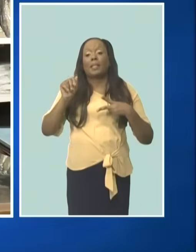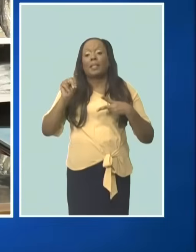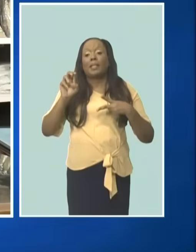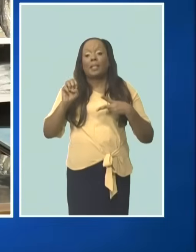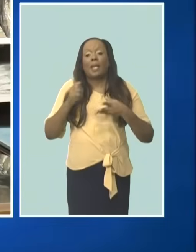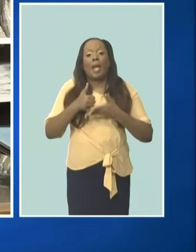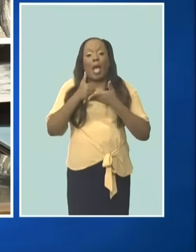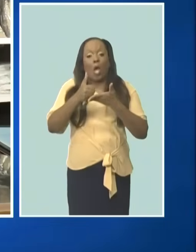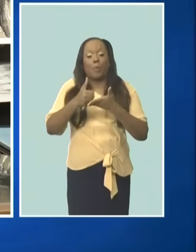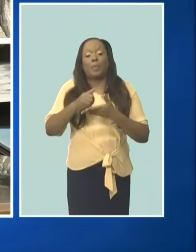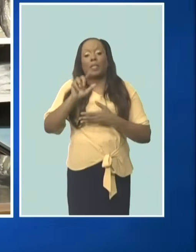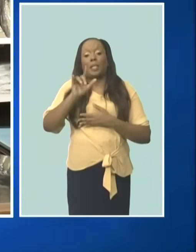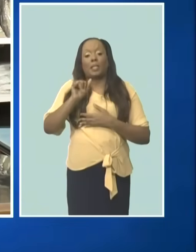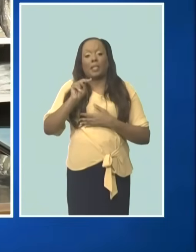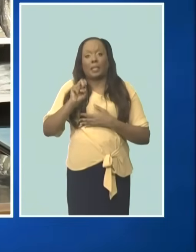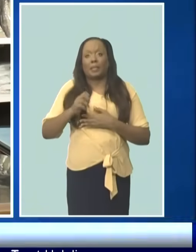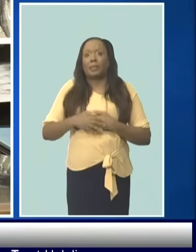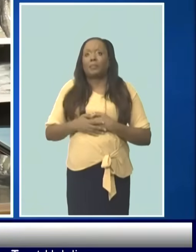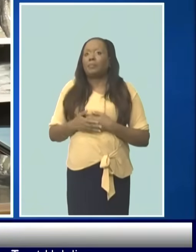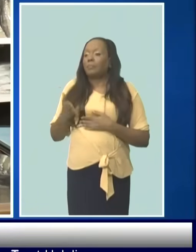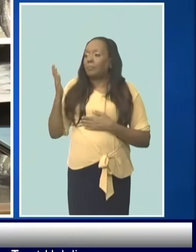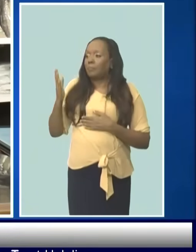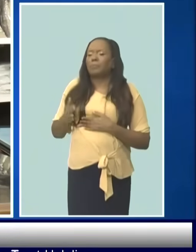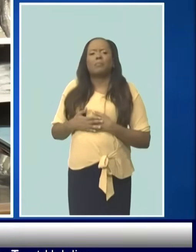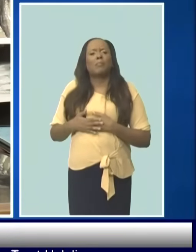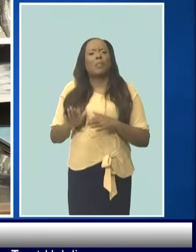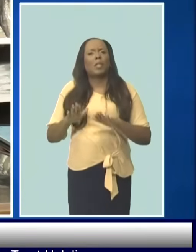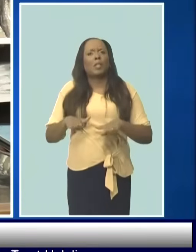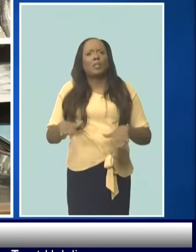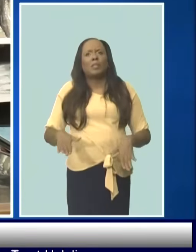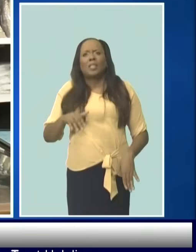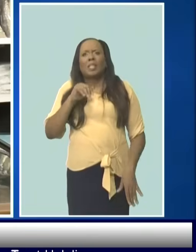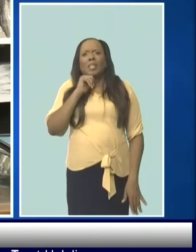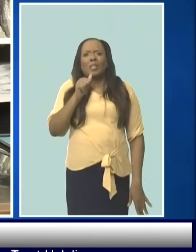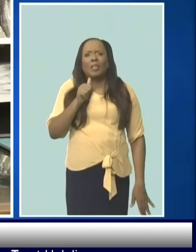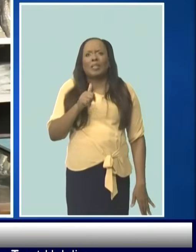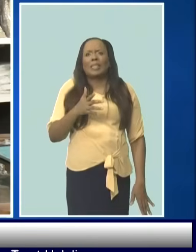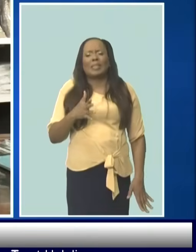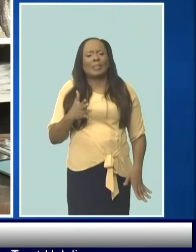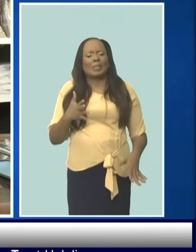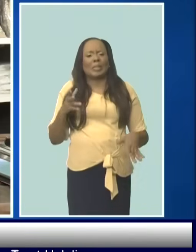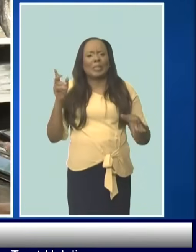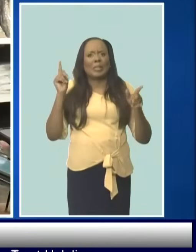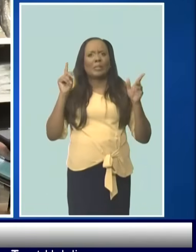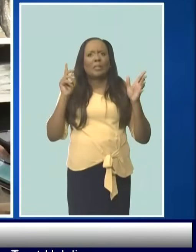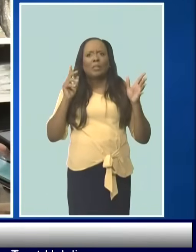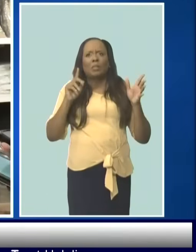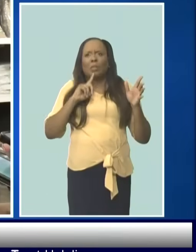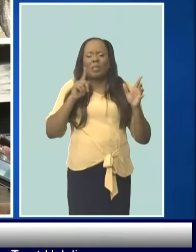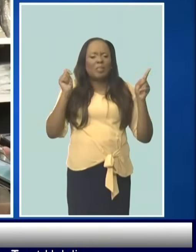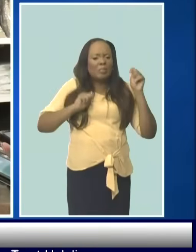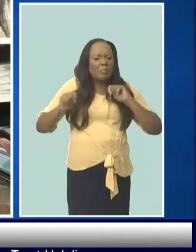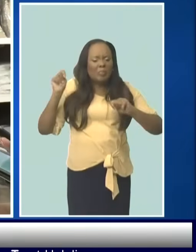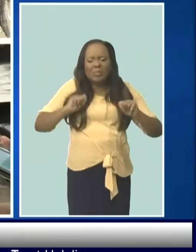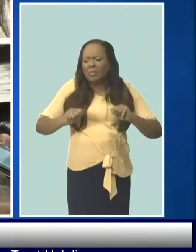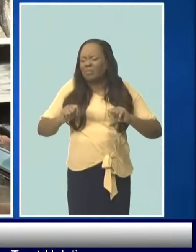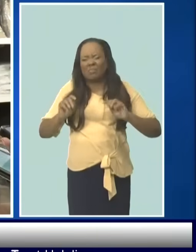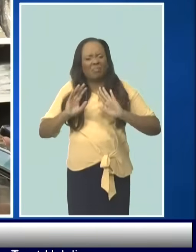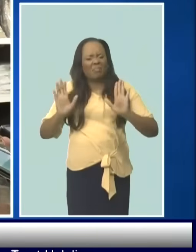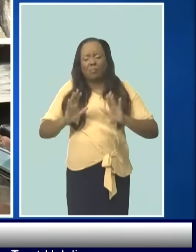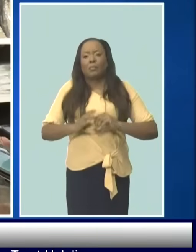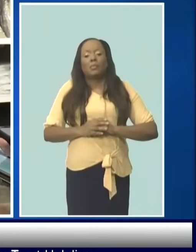your run-of-the-mill at-risk or in-need children. These are children who have had traumatic events in their